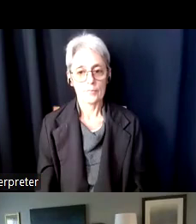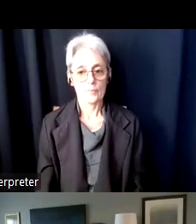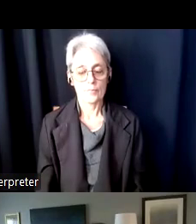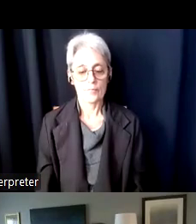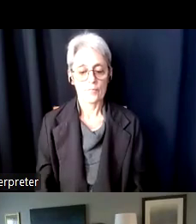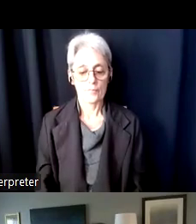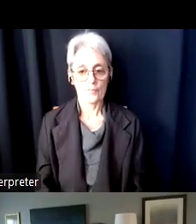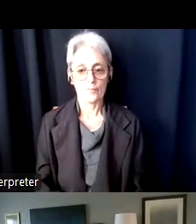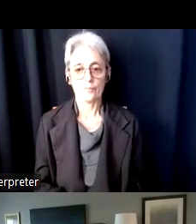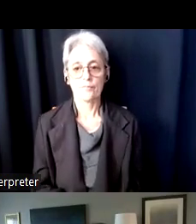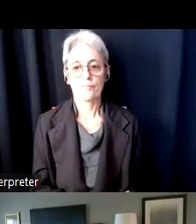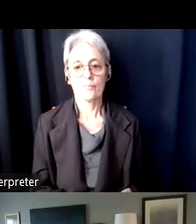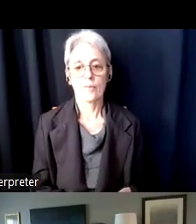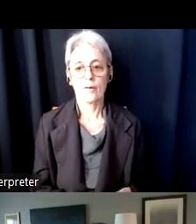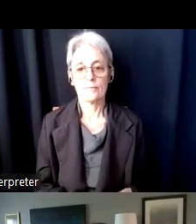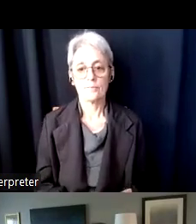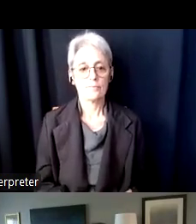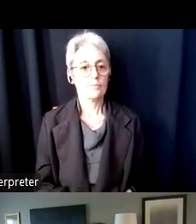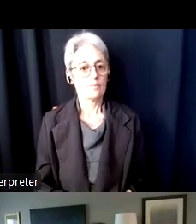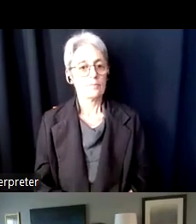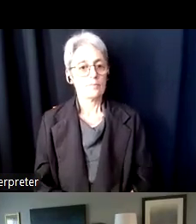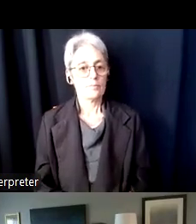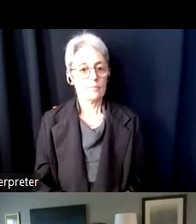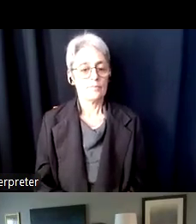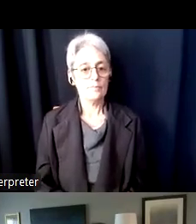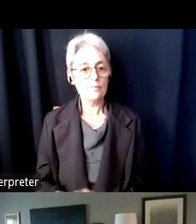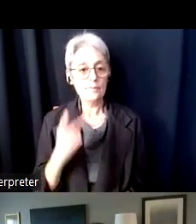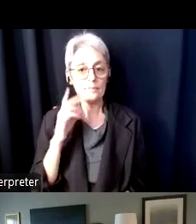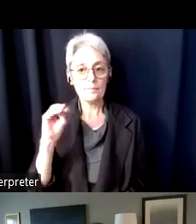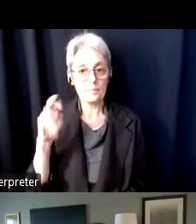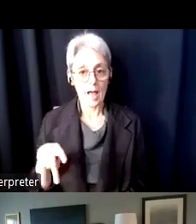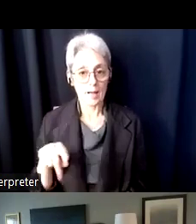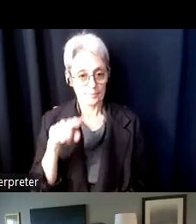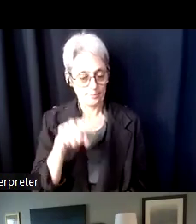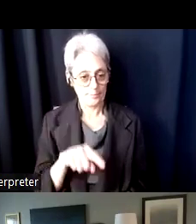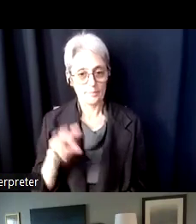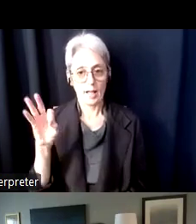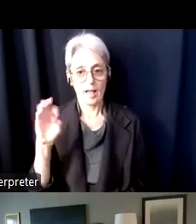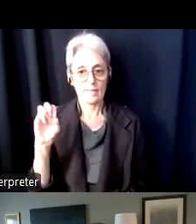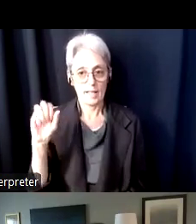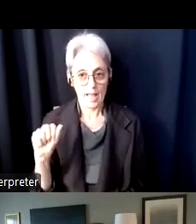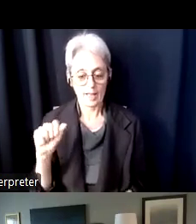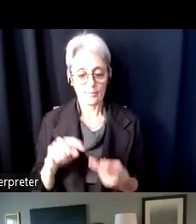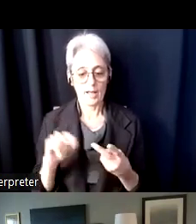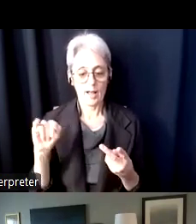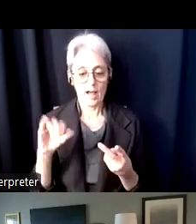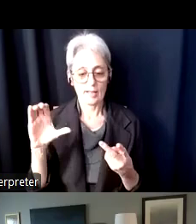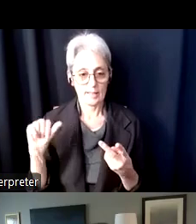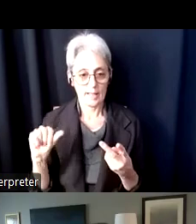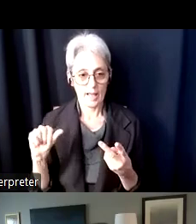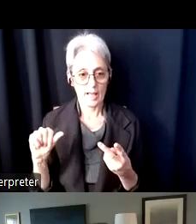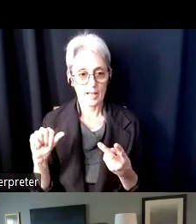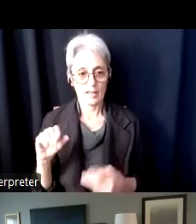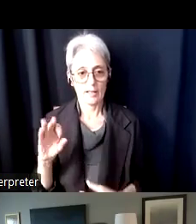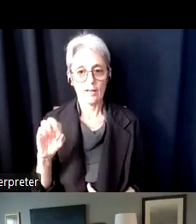So this map here on the right-hand side just shows both the FEA and ICA footprints